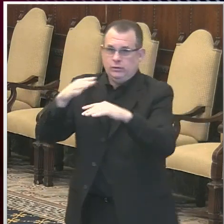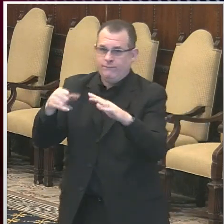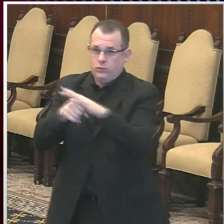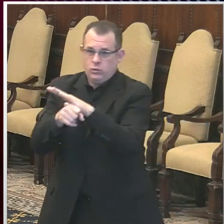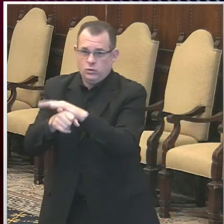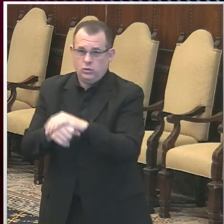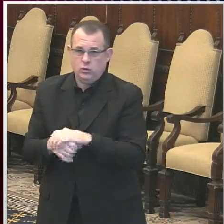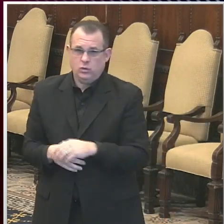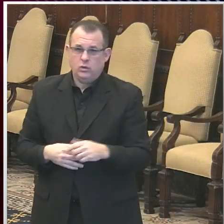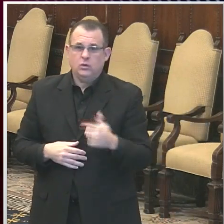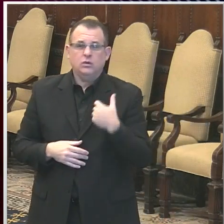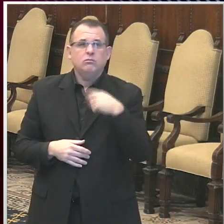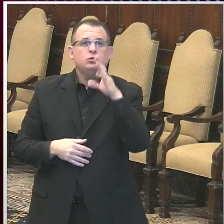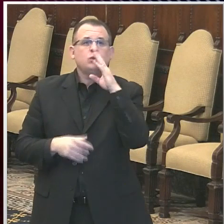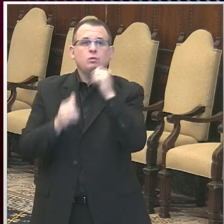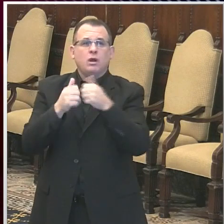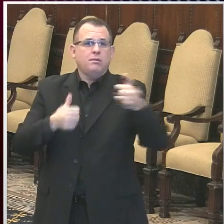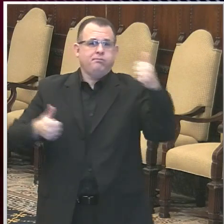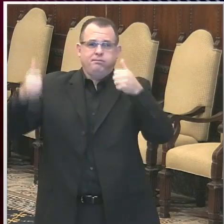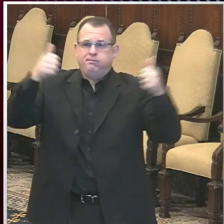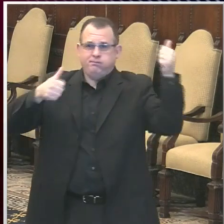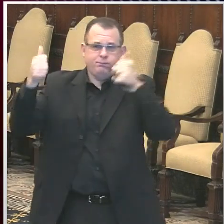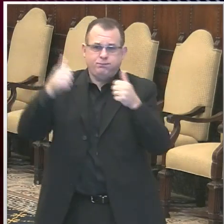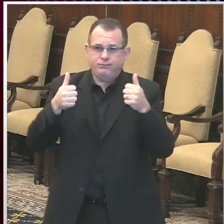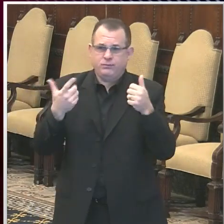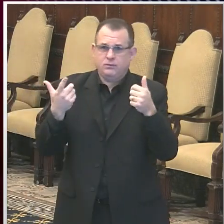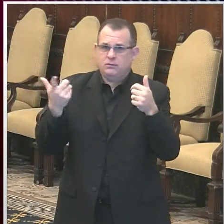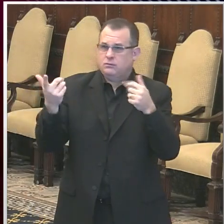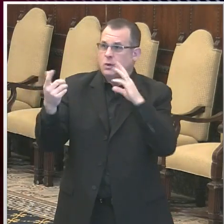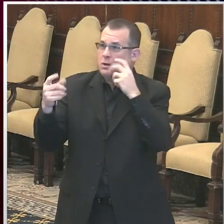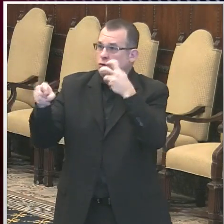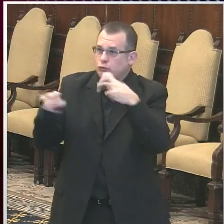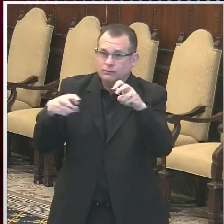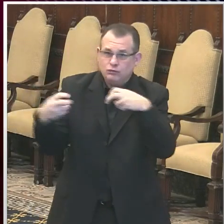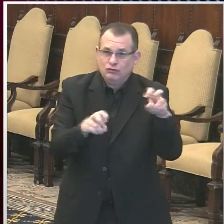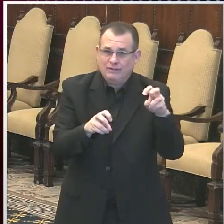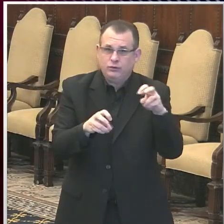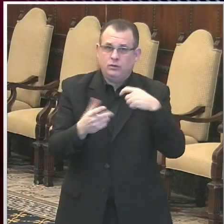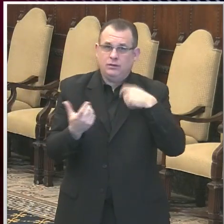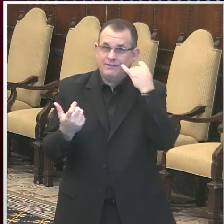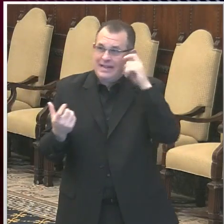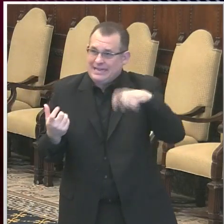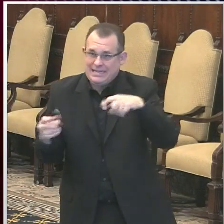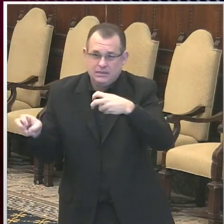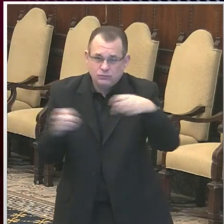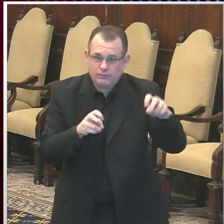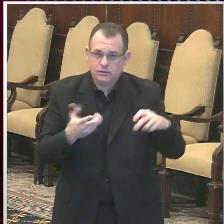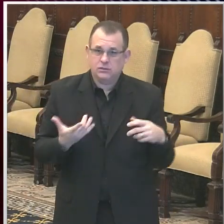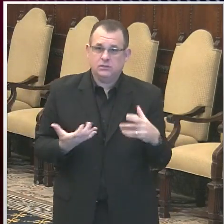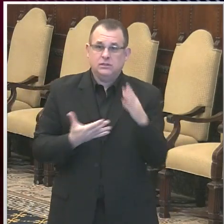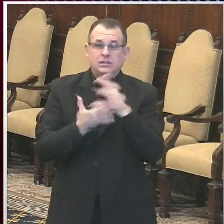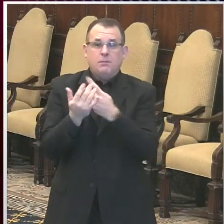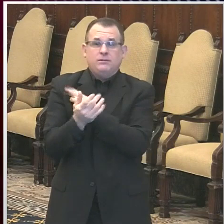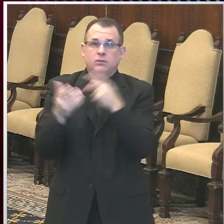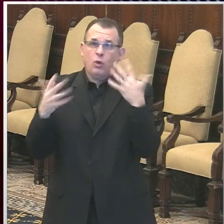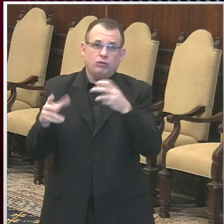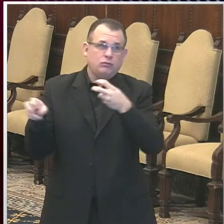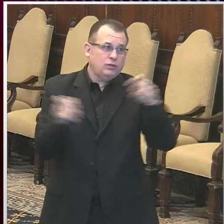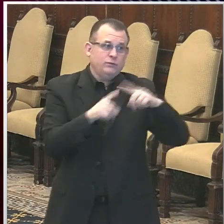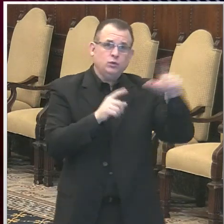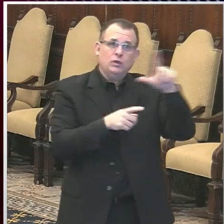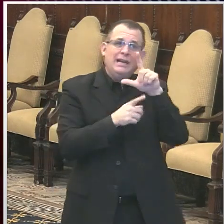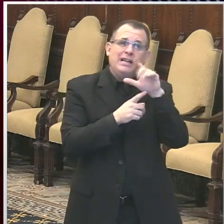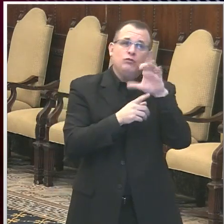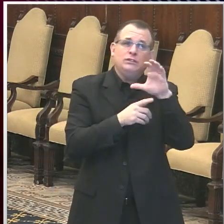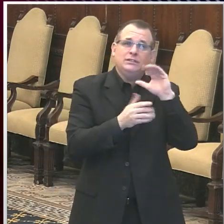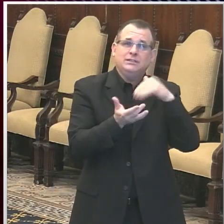are transferring patients to other hospitals as necessary. Some of those patients have come to the Leah Core Center, and so the Leah Core Center is open,